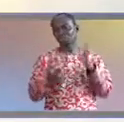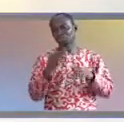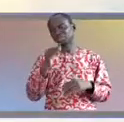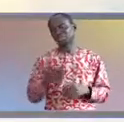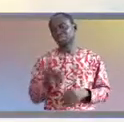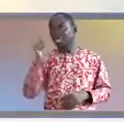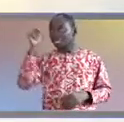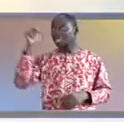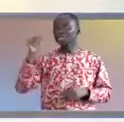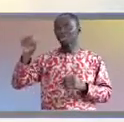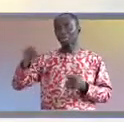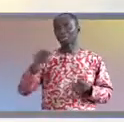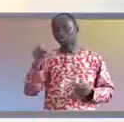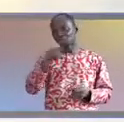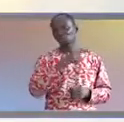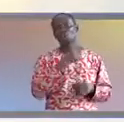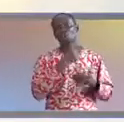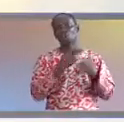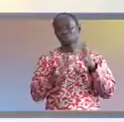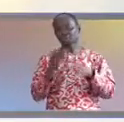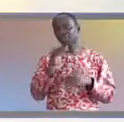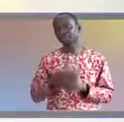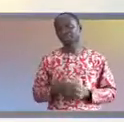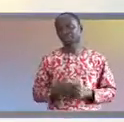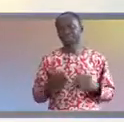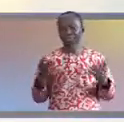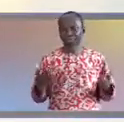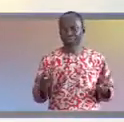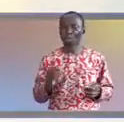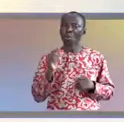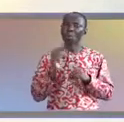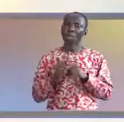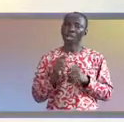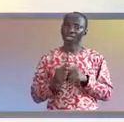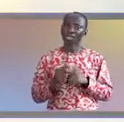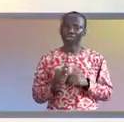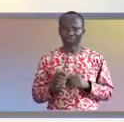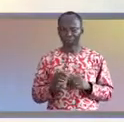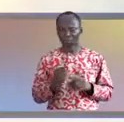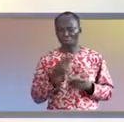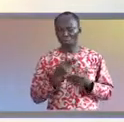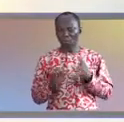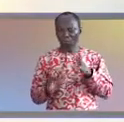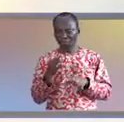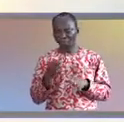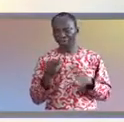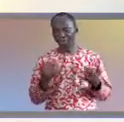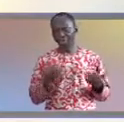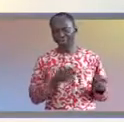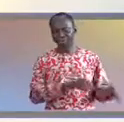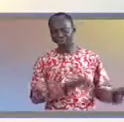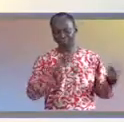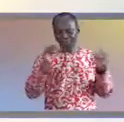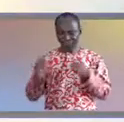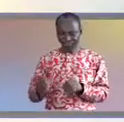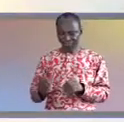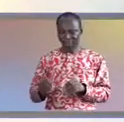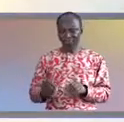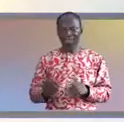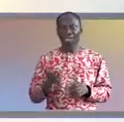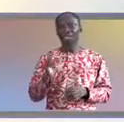na obabo mwesu honhom kronkron mu. Na sa asem no okaye no. E di yemba another